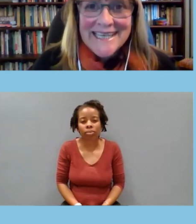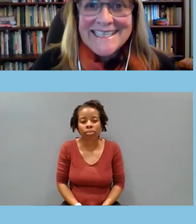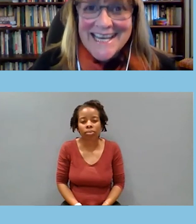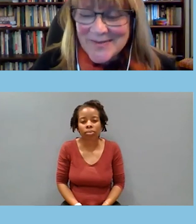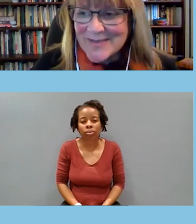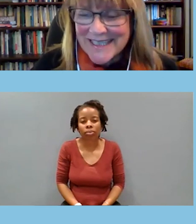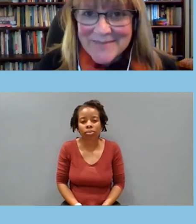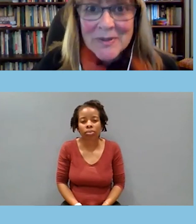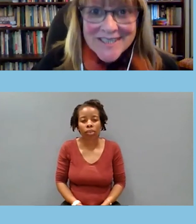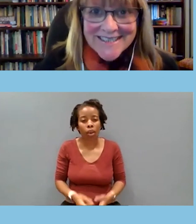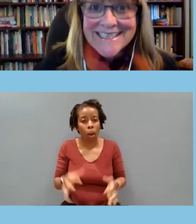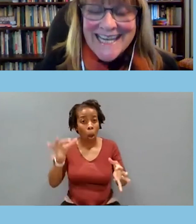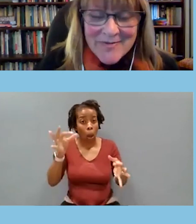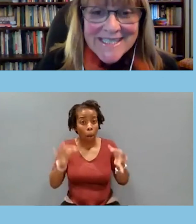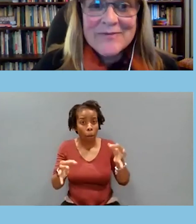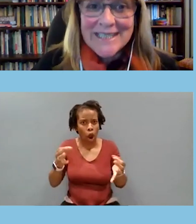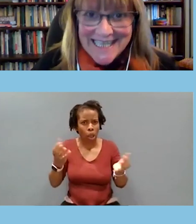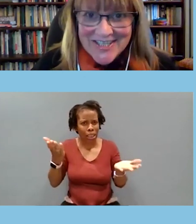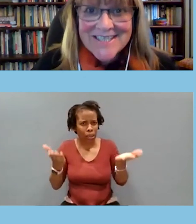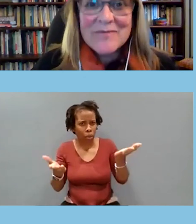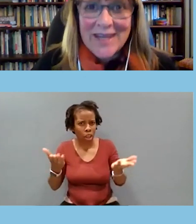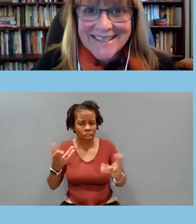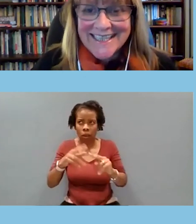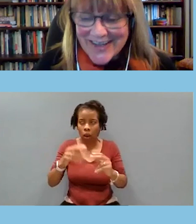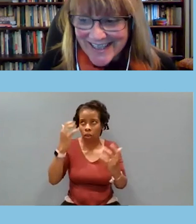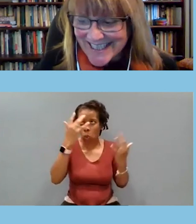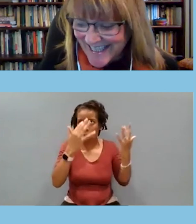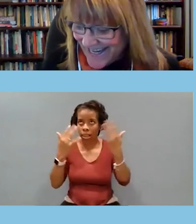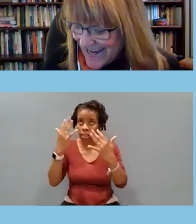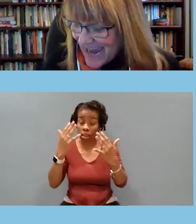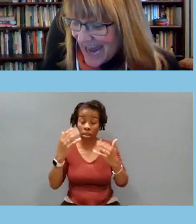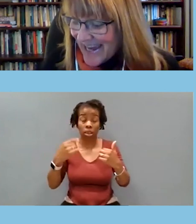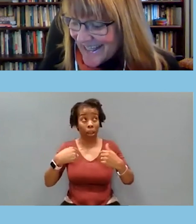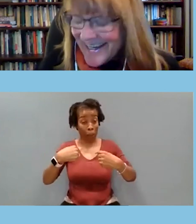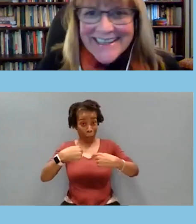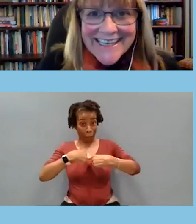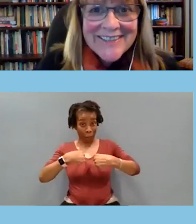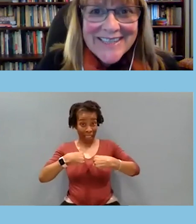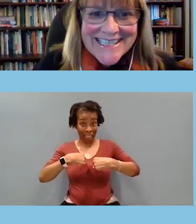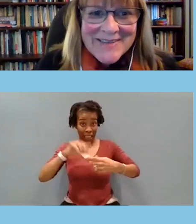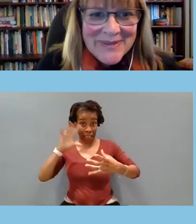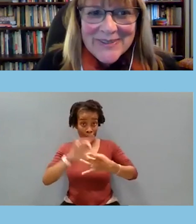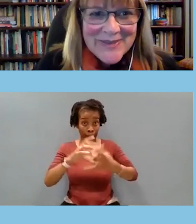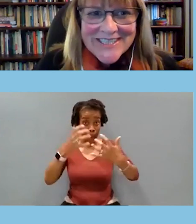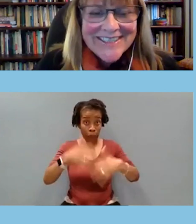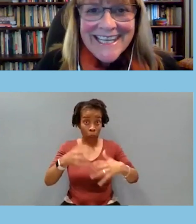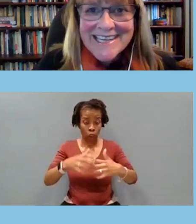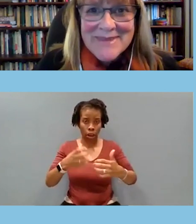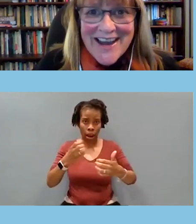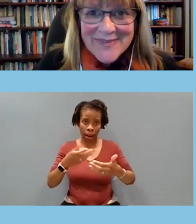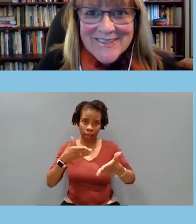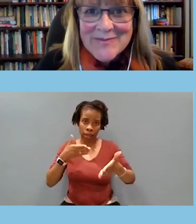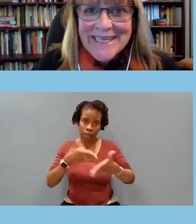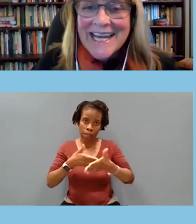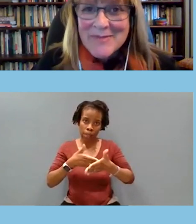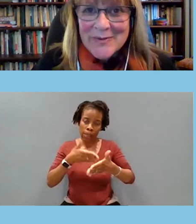I have very many tenuous personal tenuous relations with technology. and including this computer, which could kick